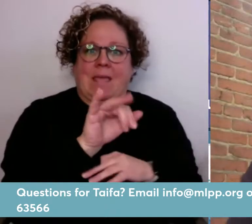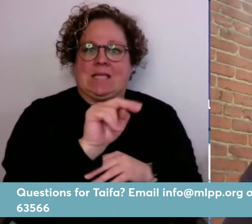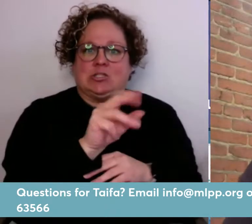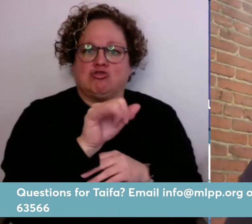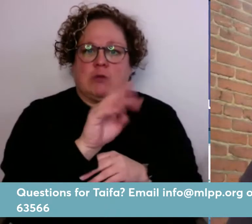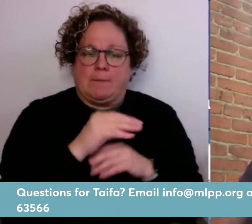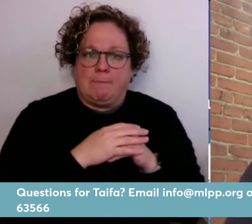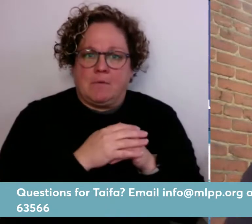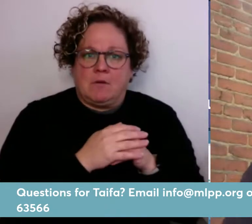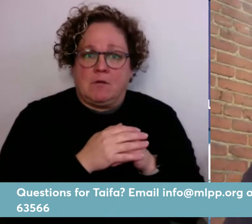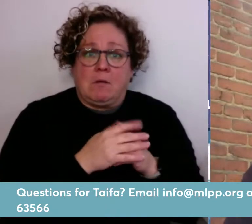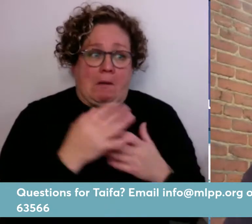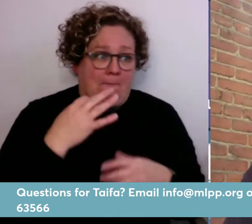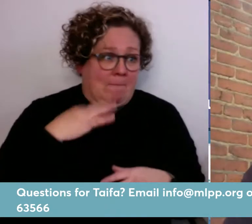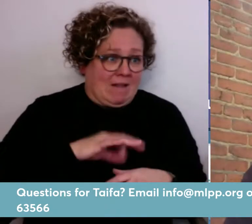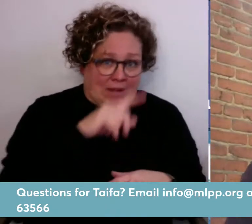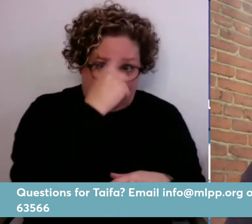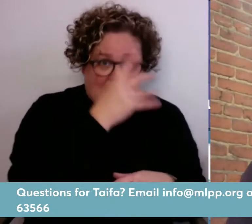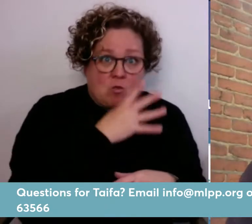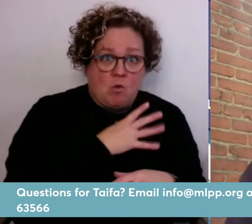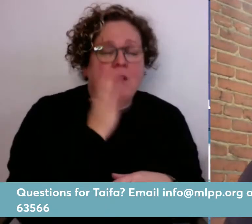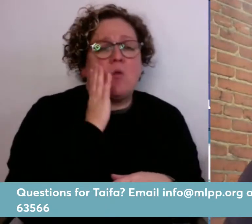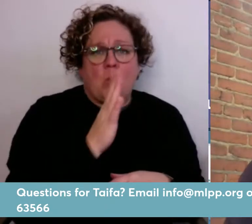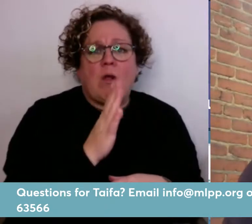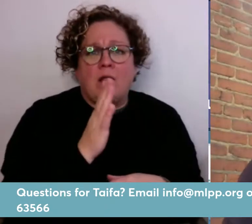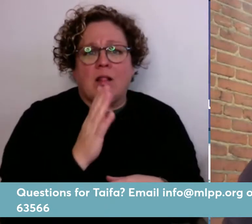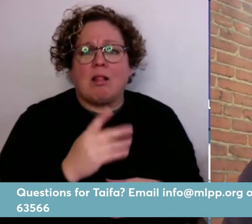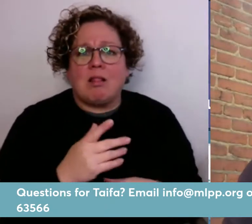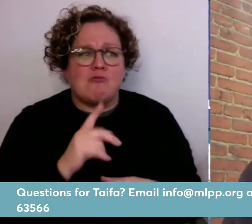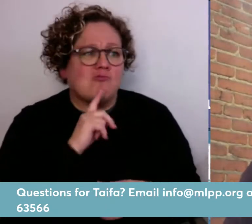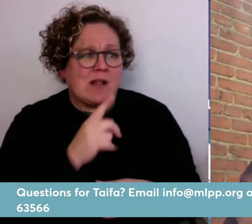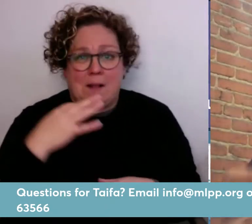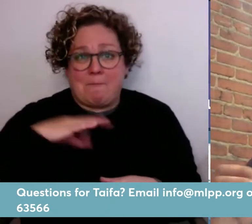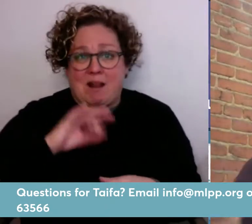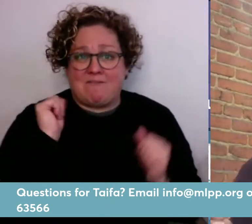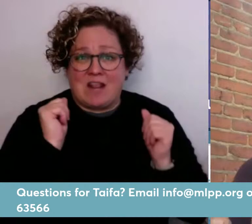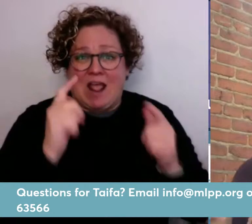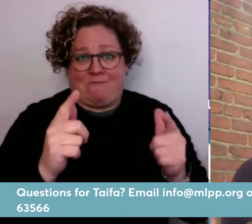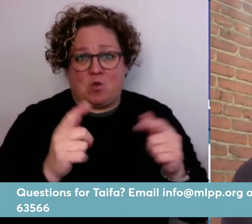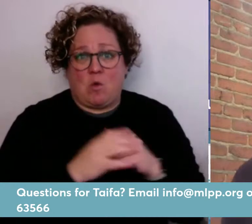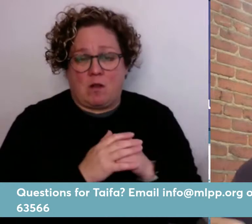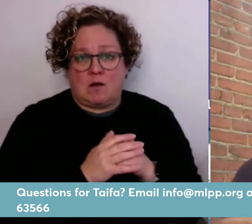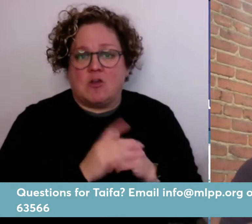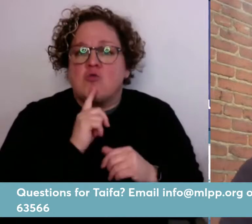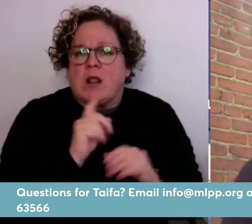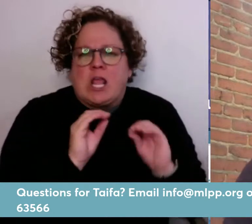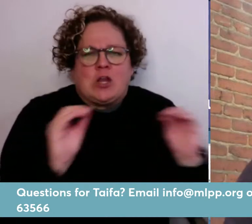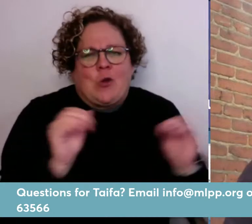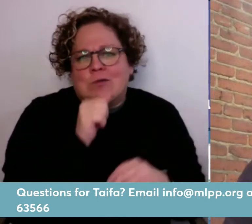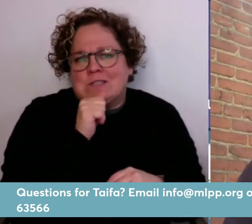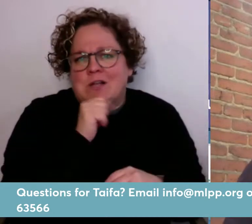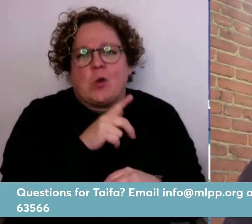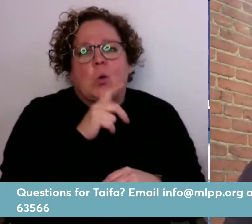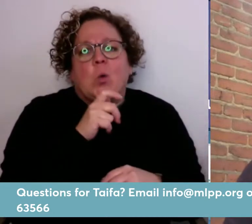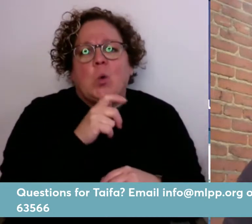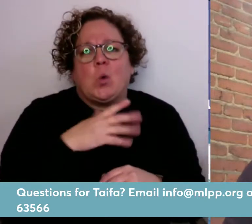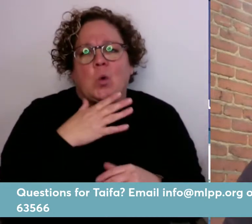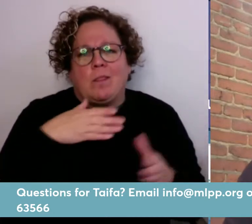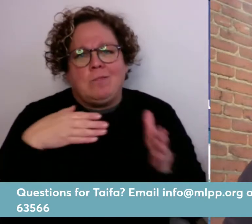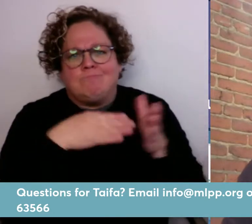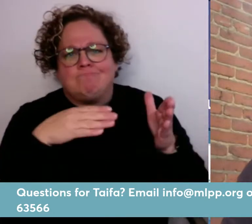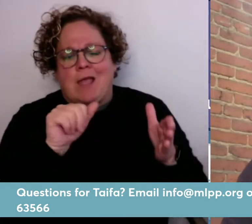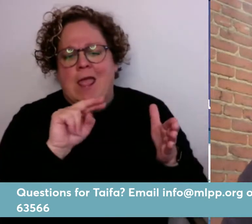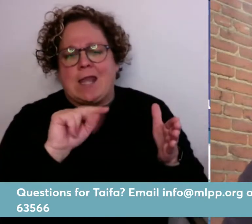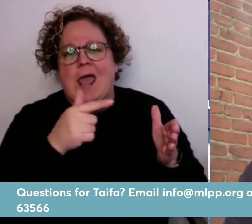ultimately benefit everyone. And it's no secret who the antagonists are in this story of